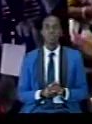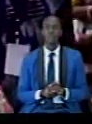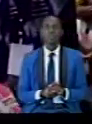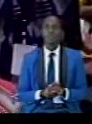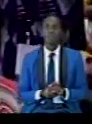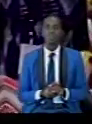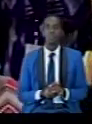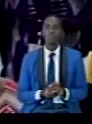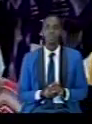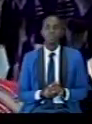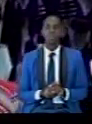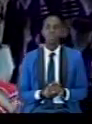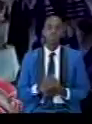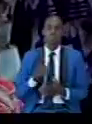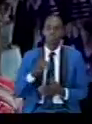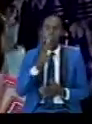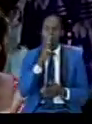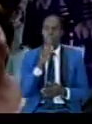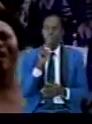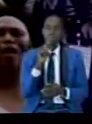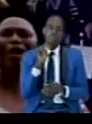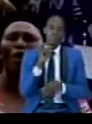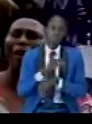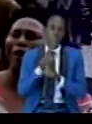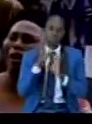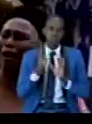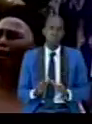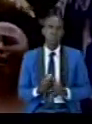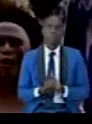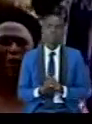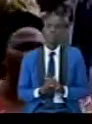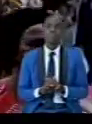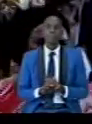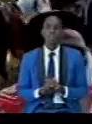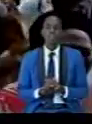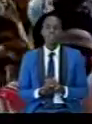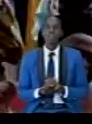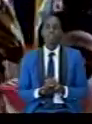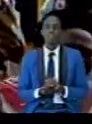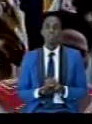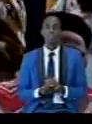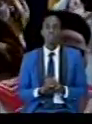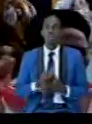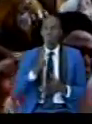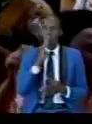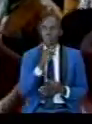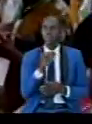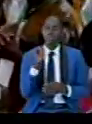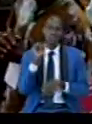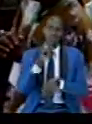Be an overcomer. Be conqueror.